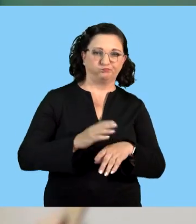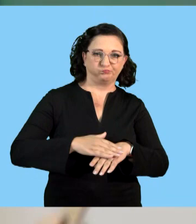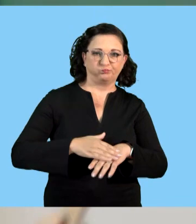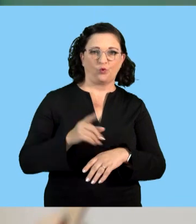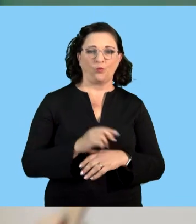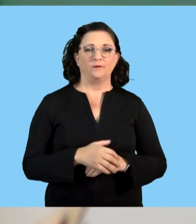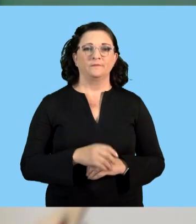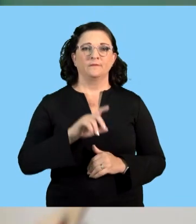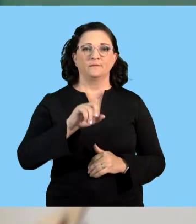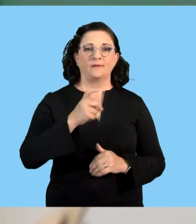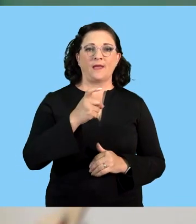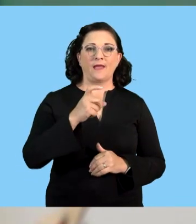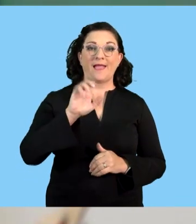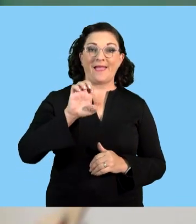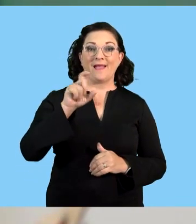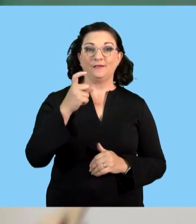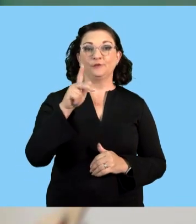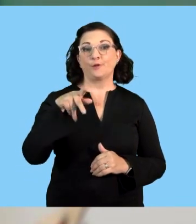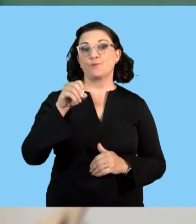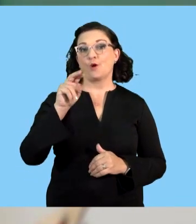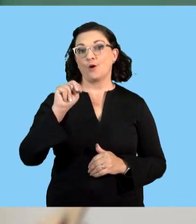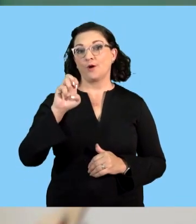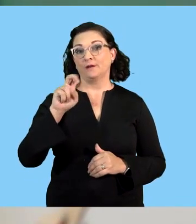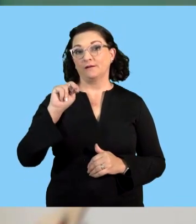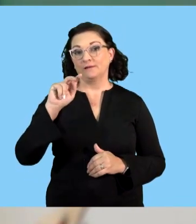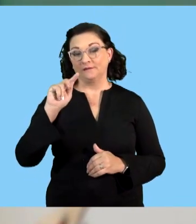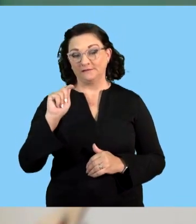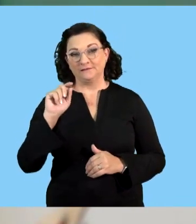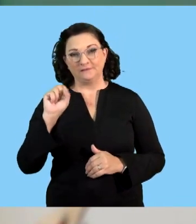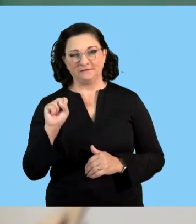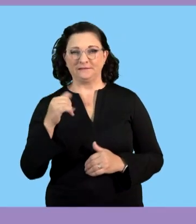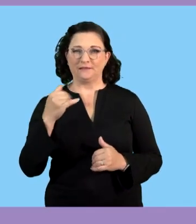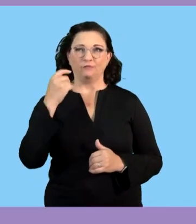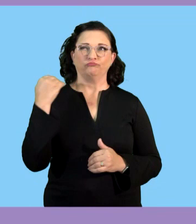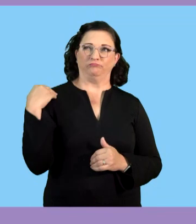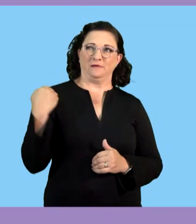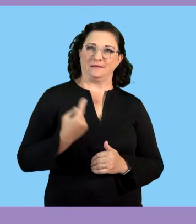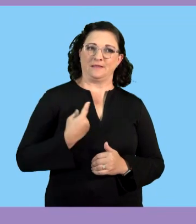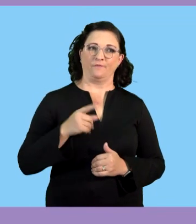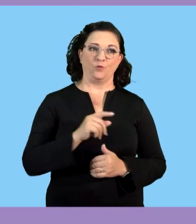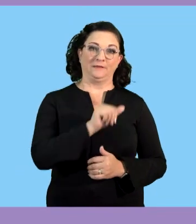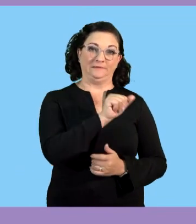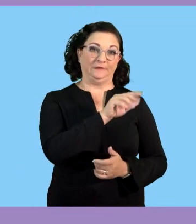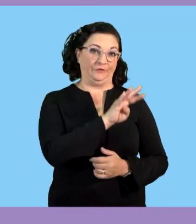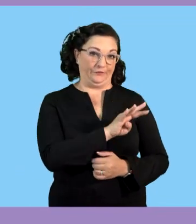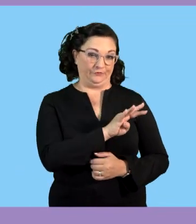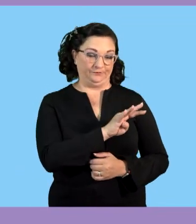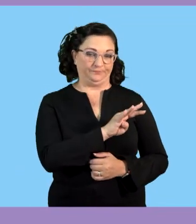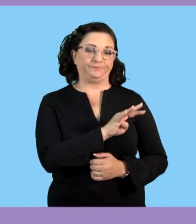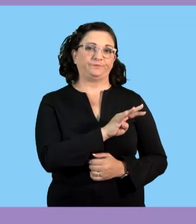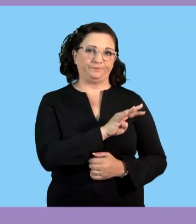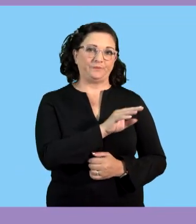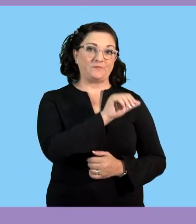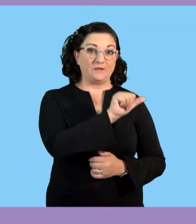at exponents and remind ourselves of how to write numbers in exponential form. So we have there 64. Now,